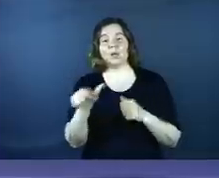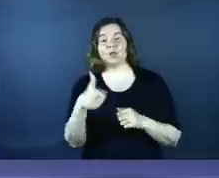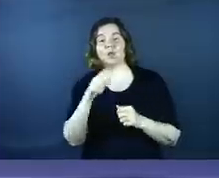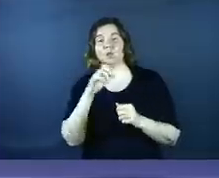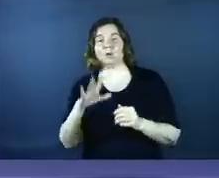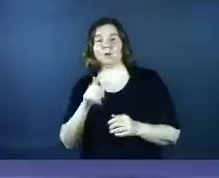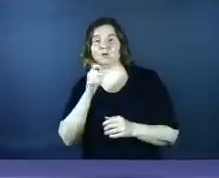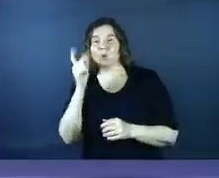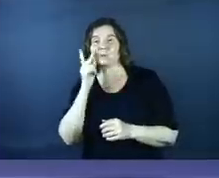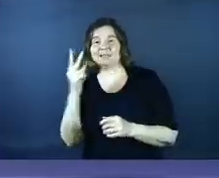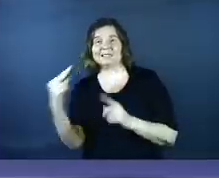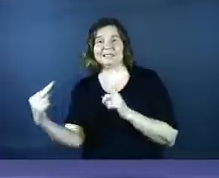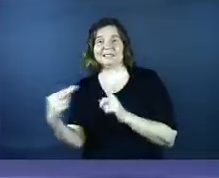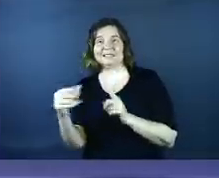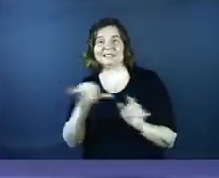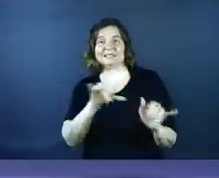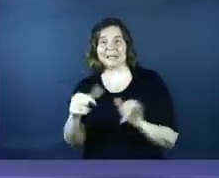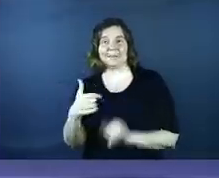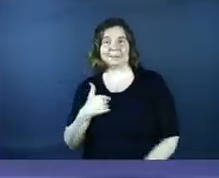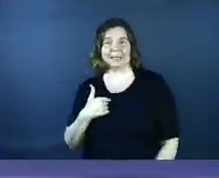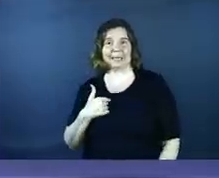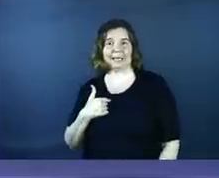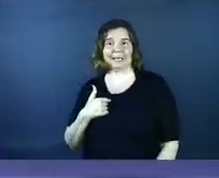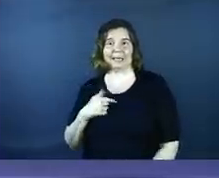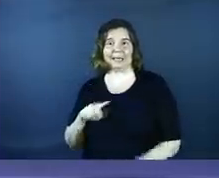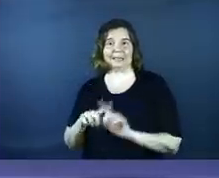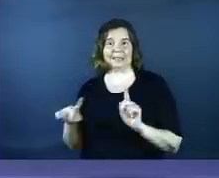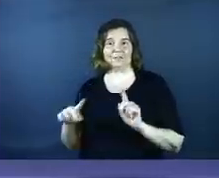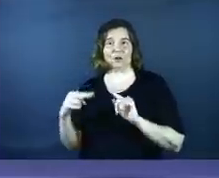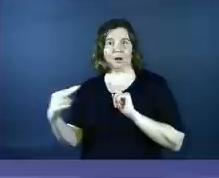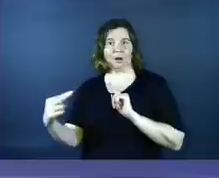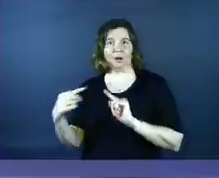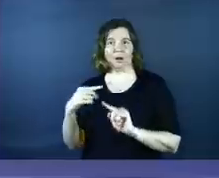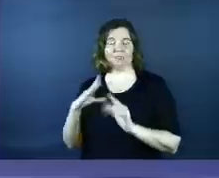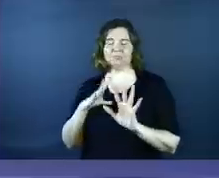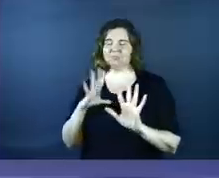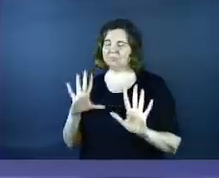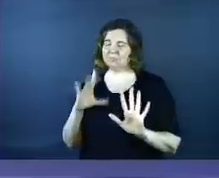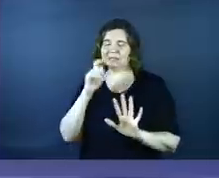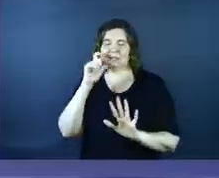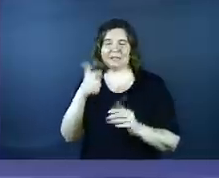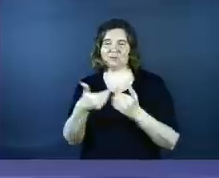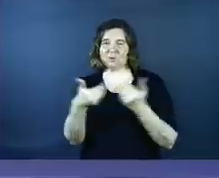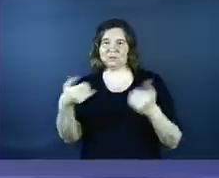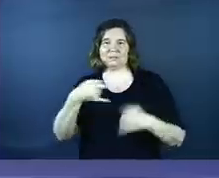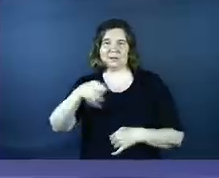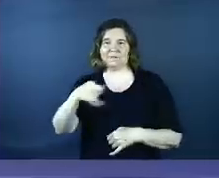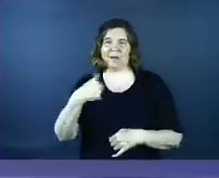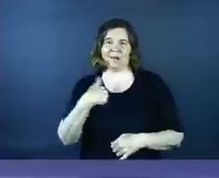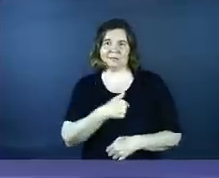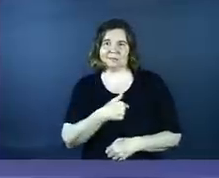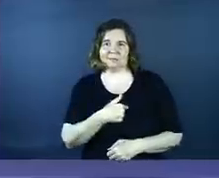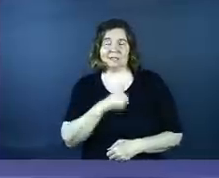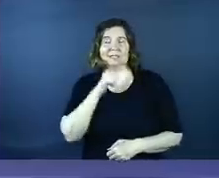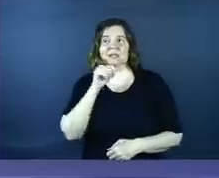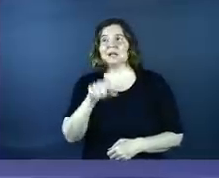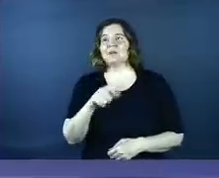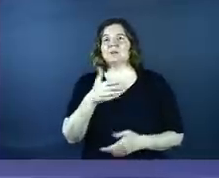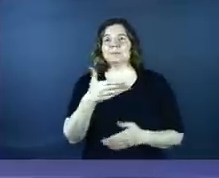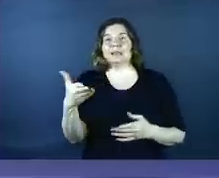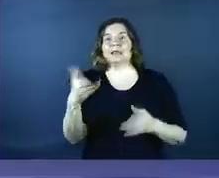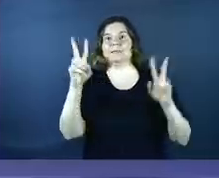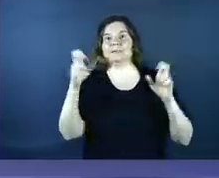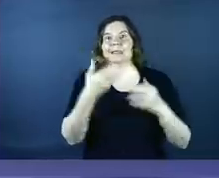Christians who don't see Genesis 1 the same way that I do. It doesn't have to divide us. It doesn't have to be the